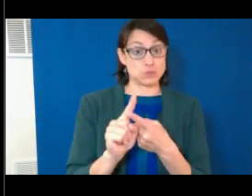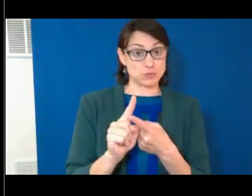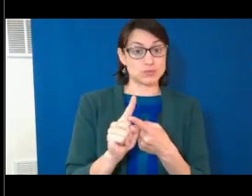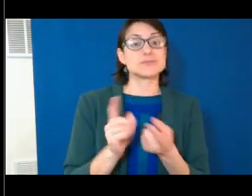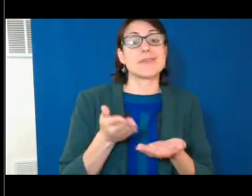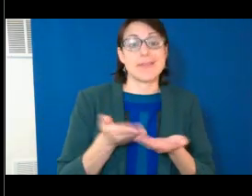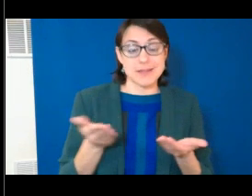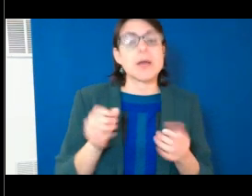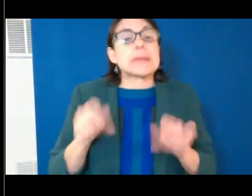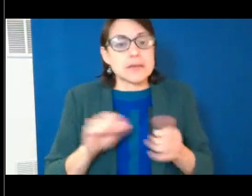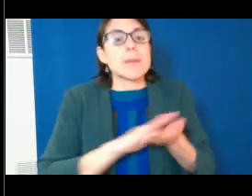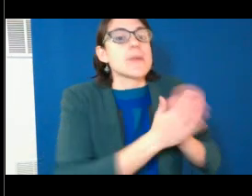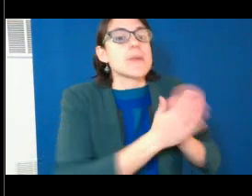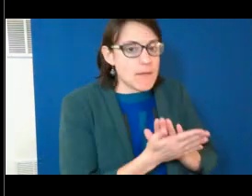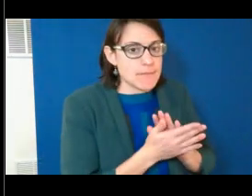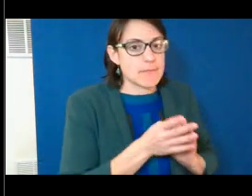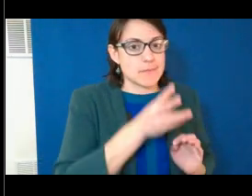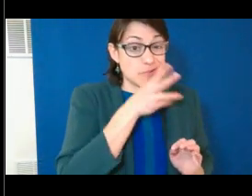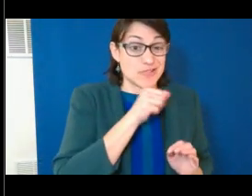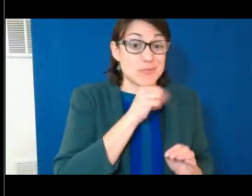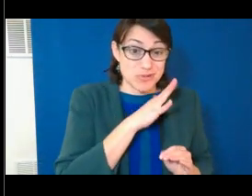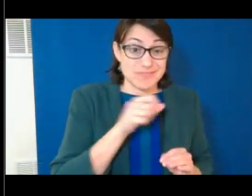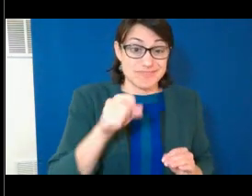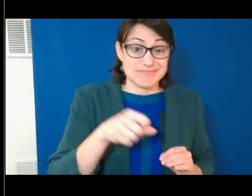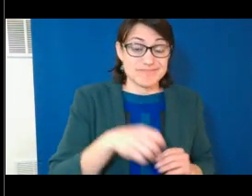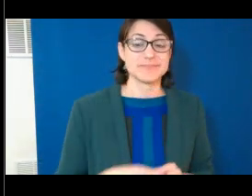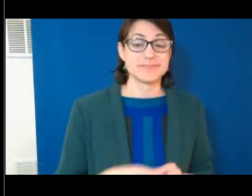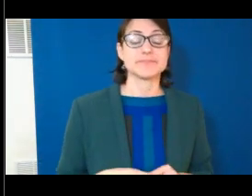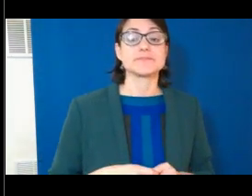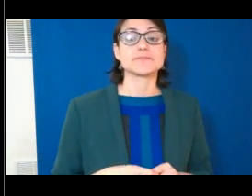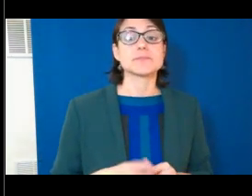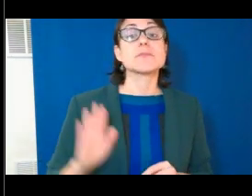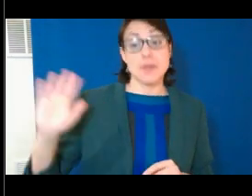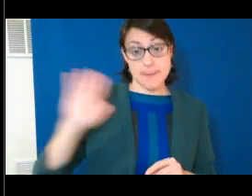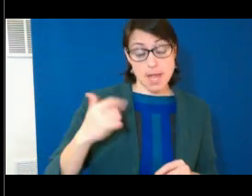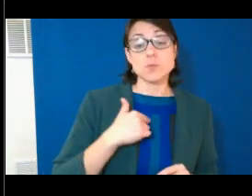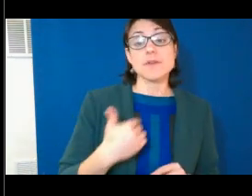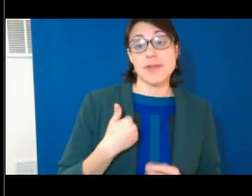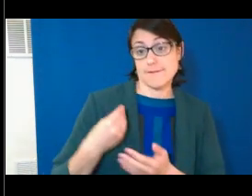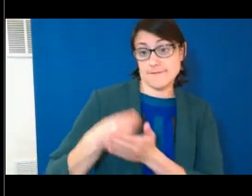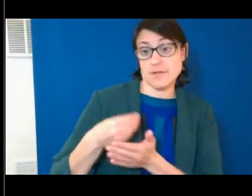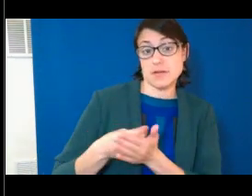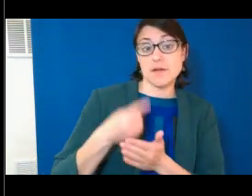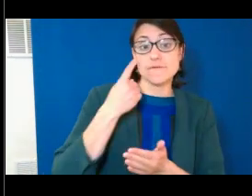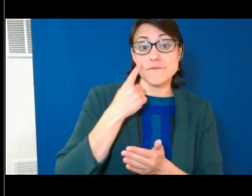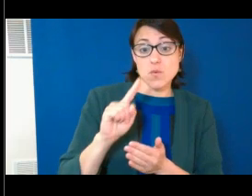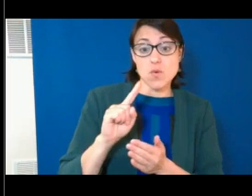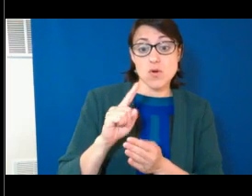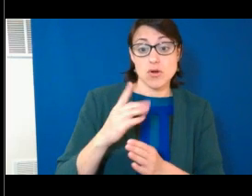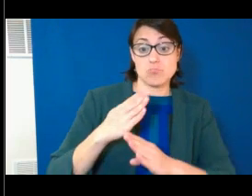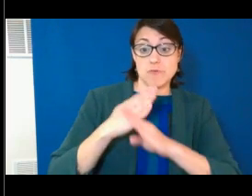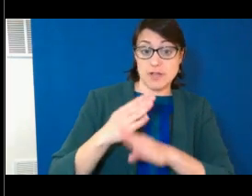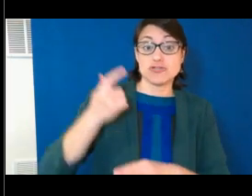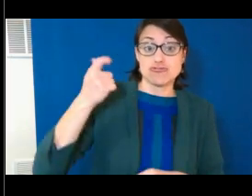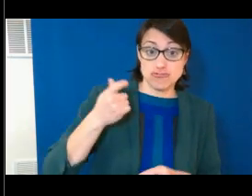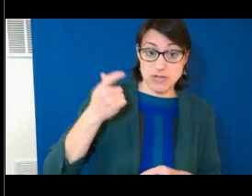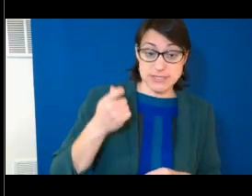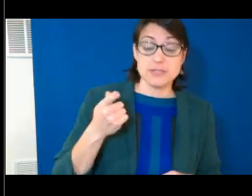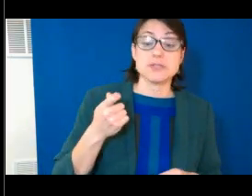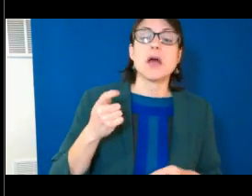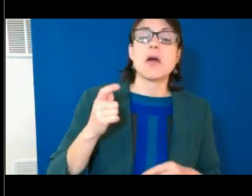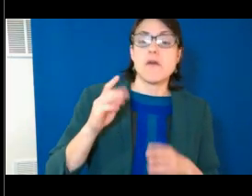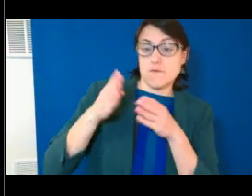to become marine debris. And in the past, we've had, funding for prevention grants that are really kind of